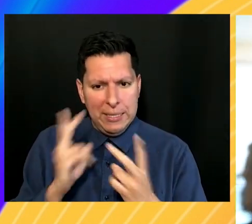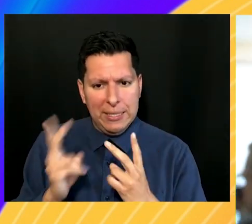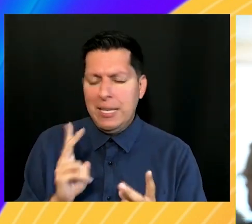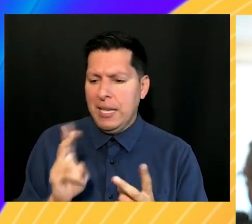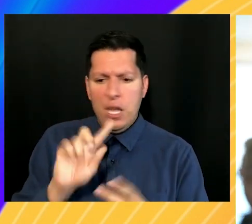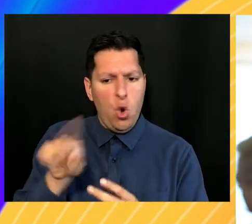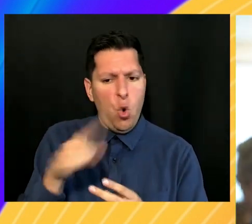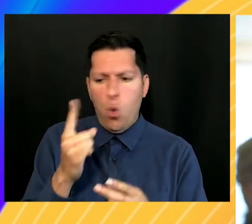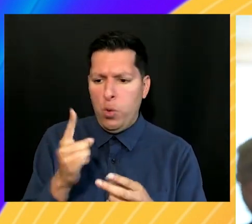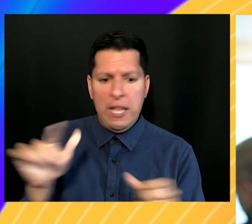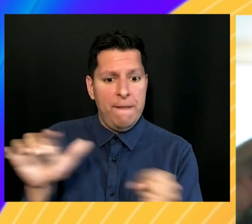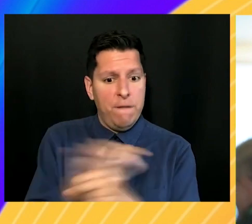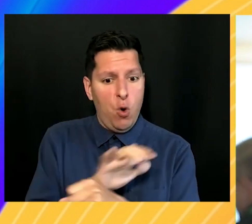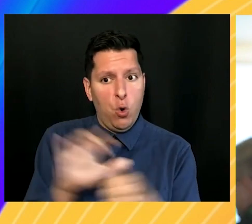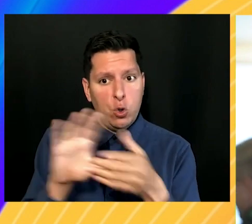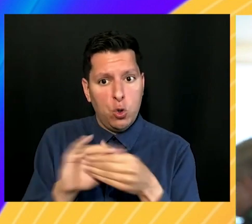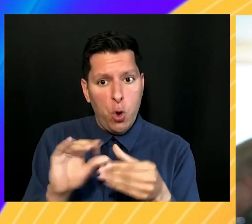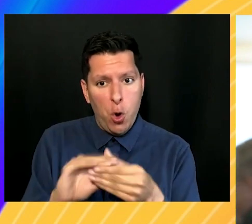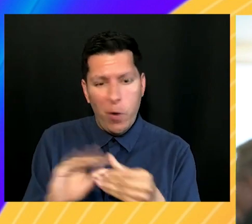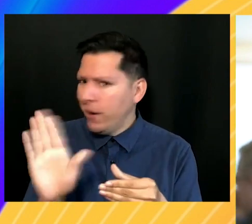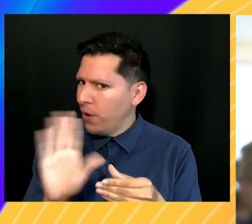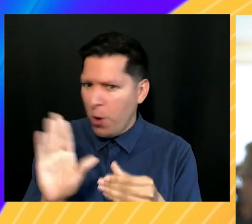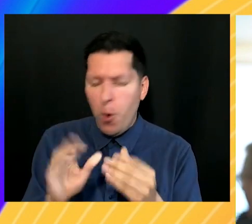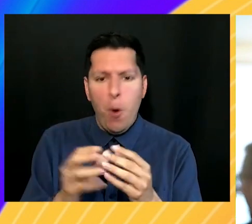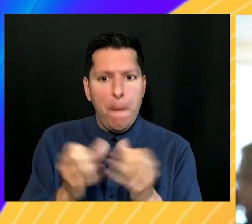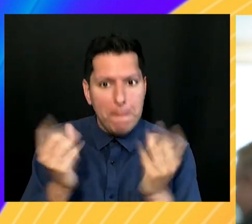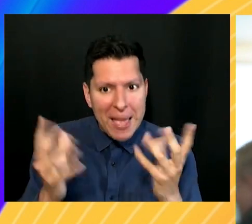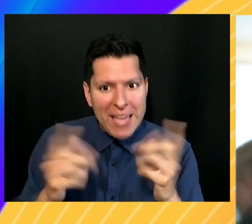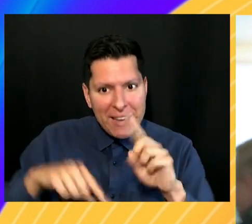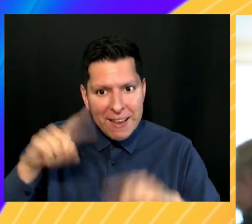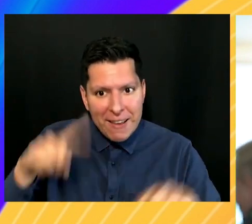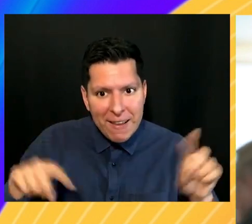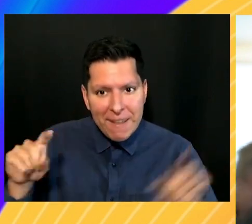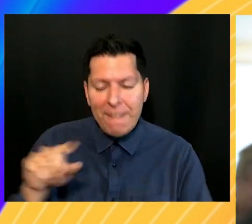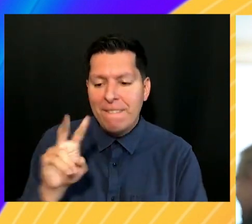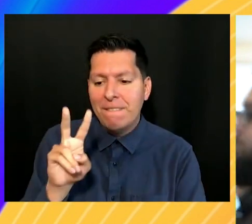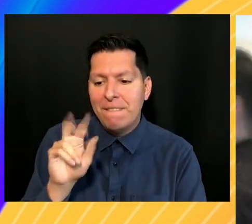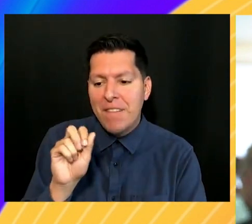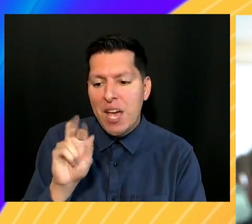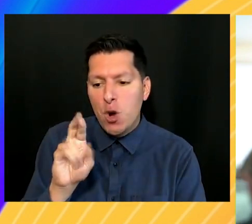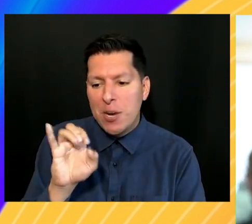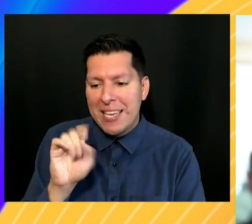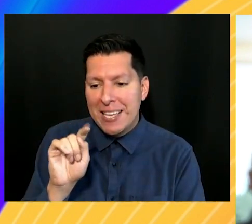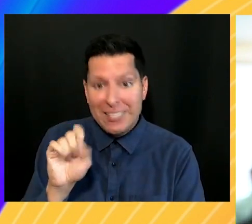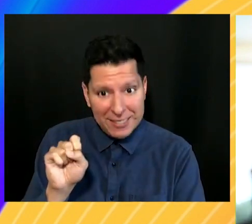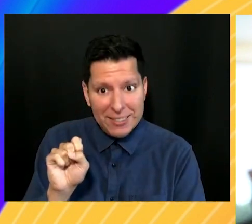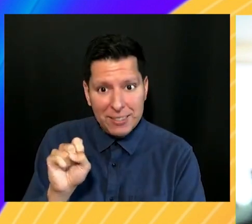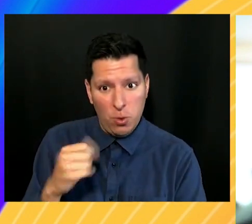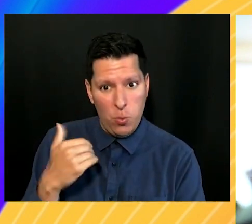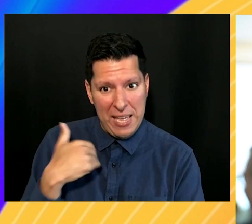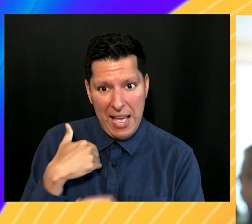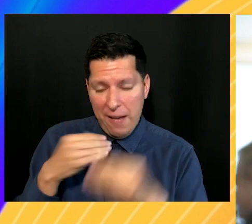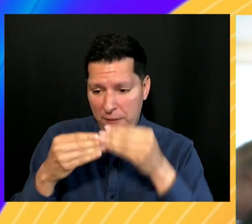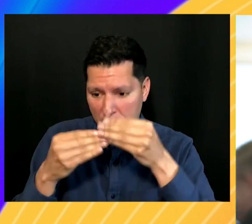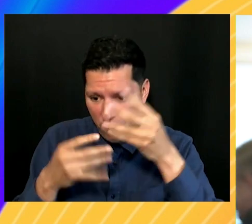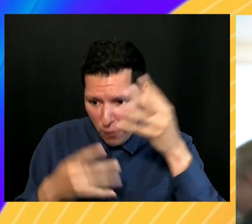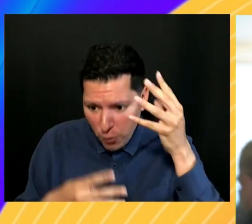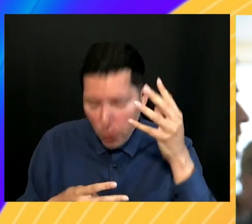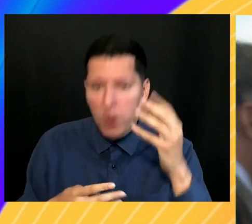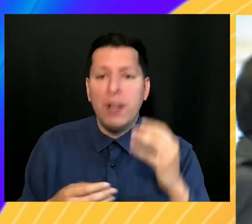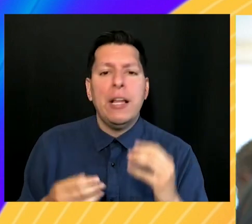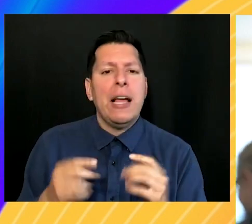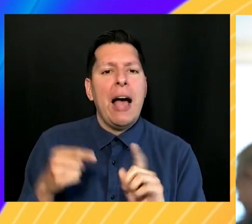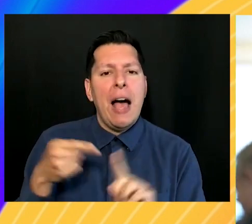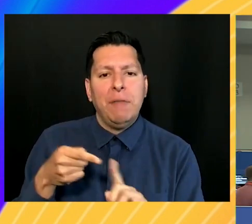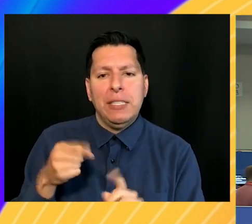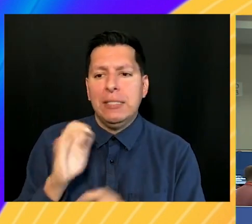the biological significance. So the variants will just tell you at this position, there is, you know, there's a mutation that changed